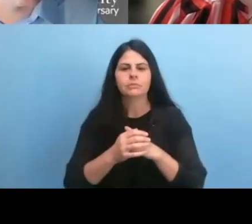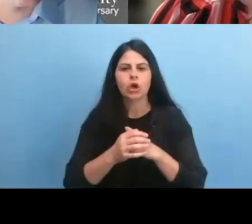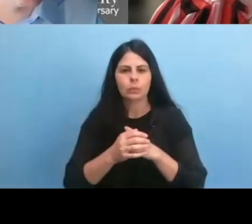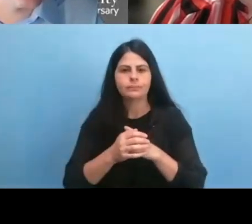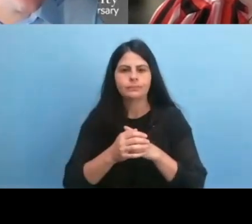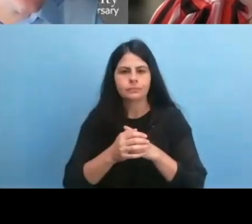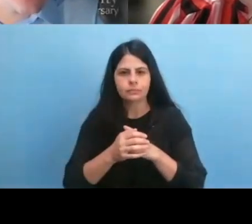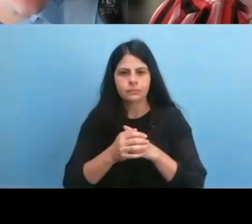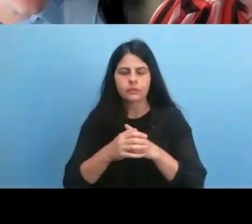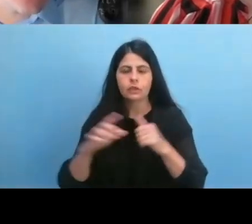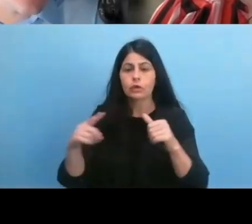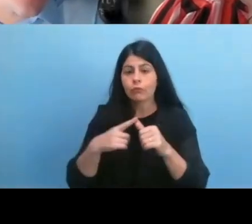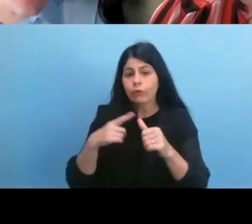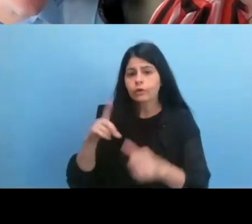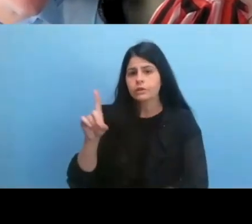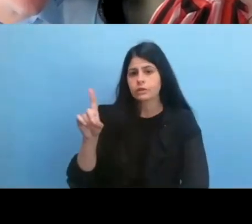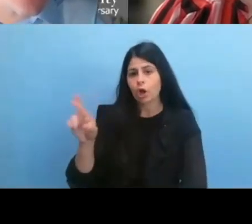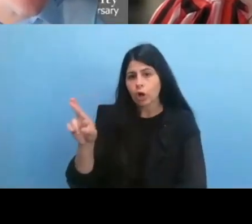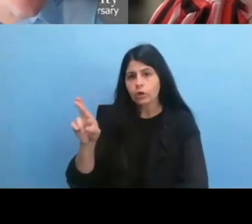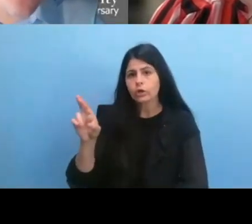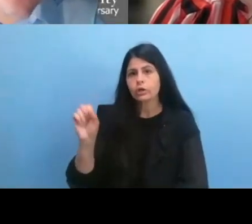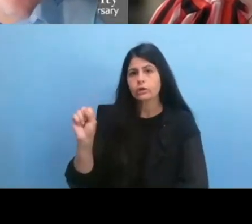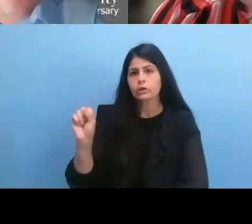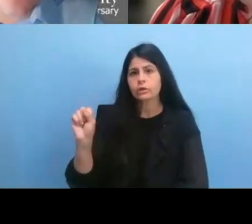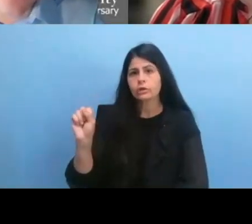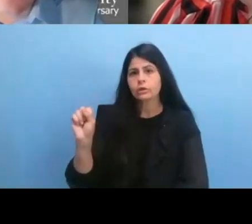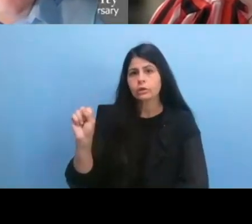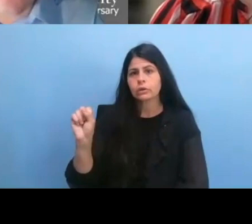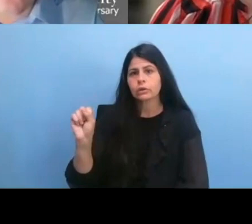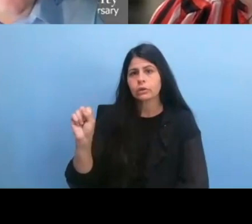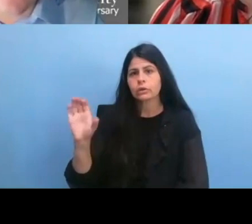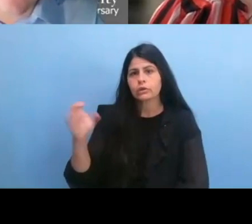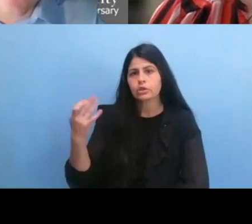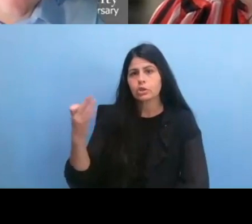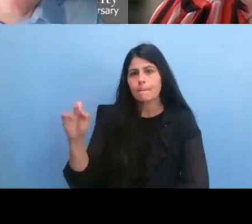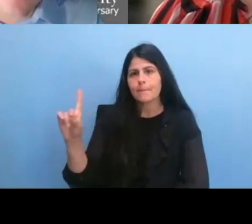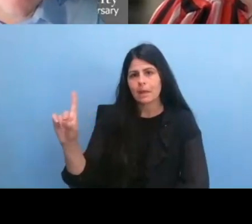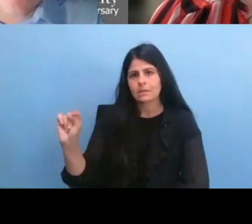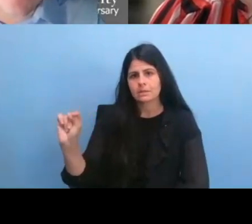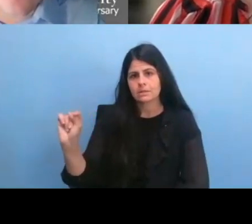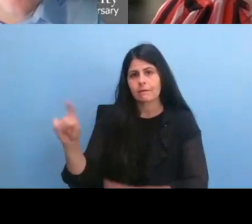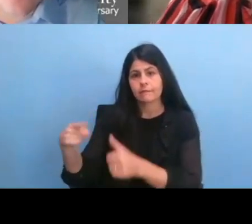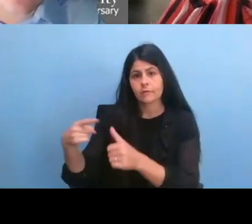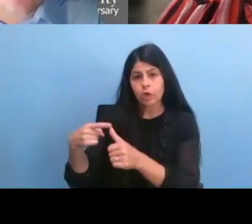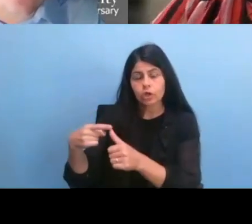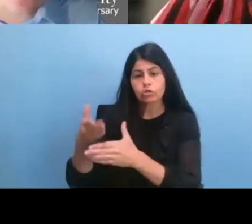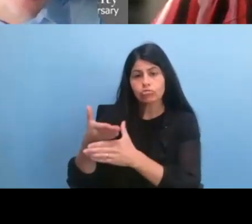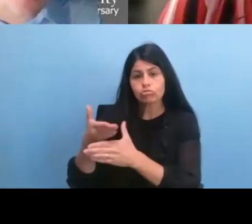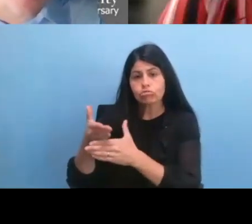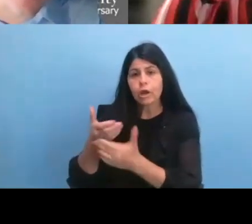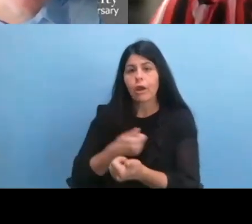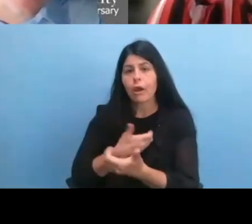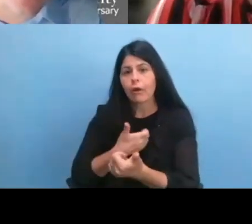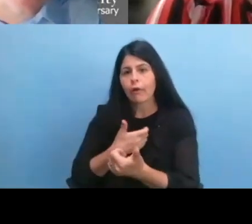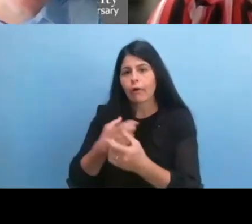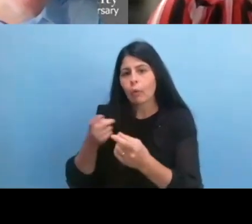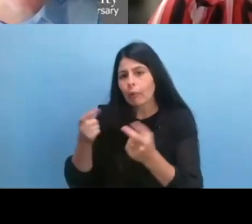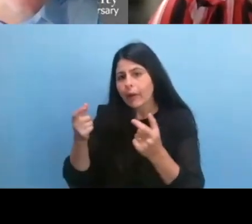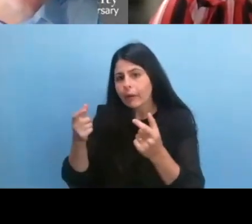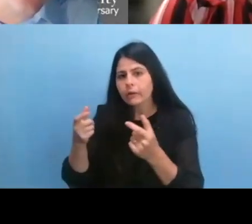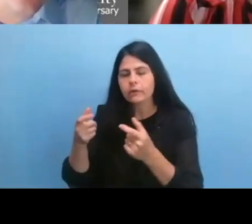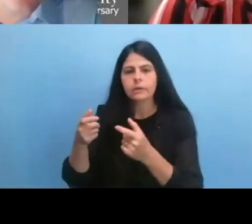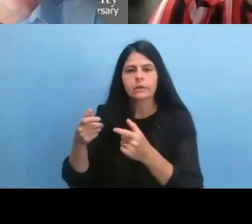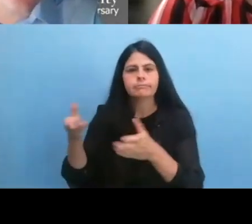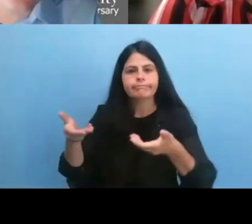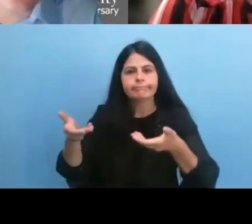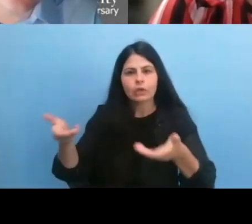invite Dr. Schmidt first to jump on and introduce yourself and share a quick little introduction about